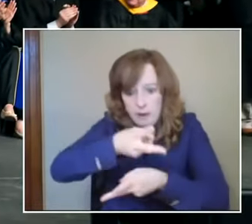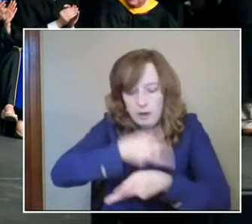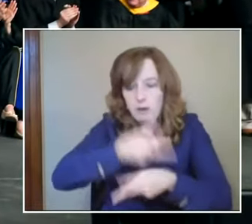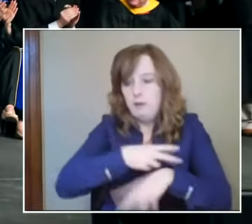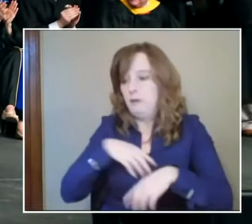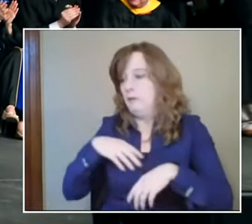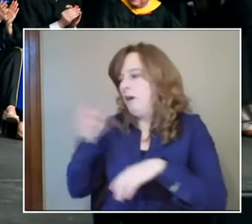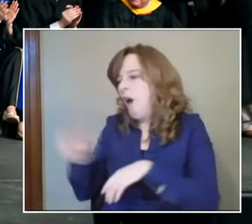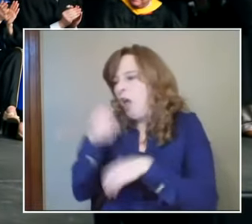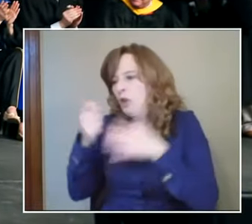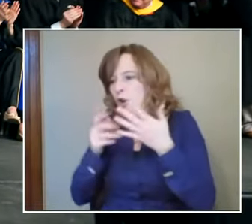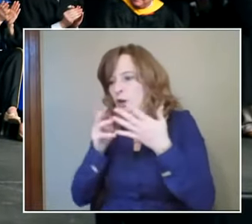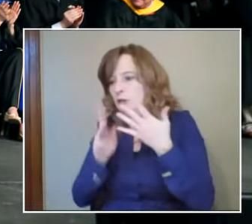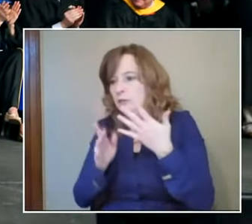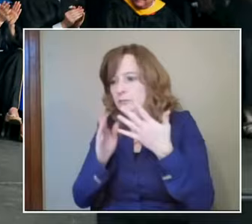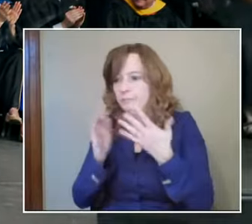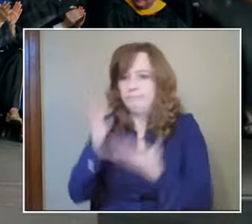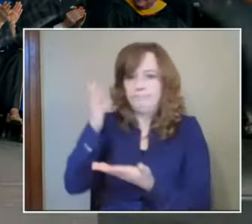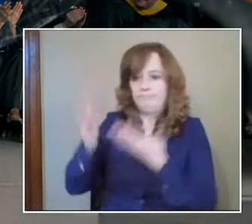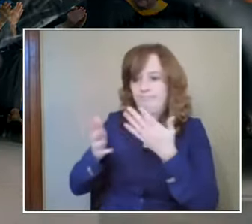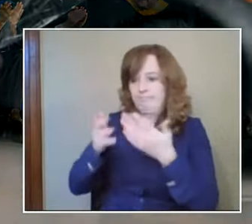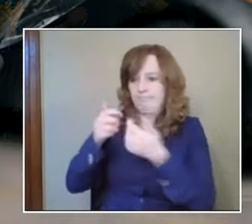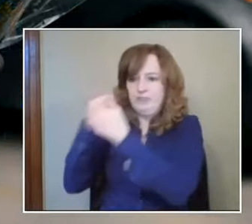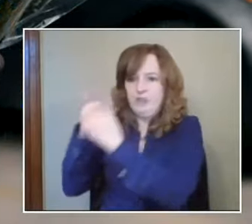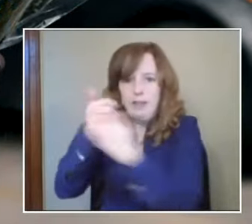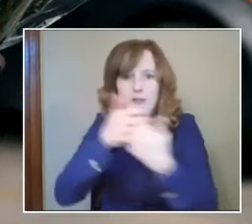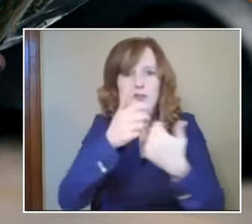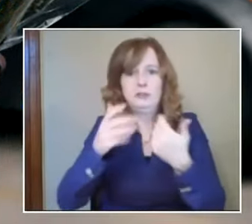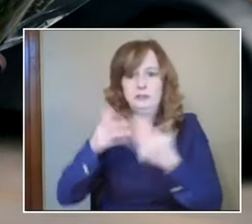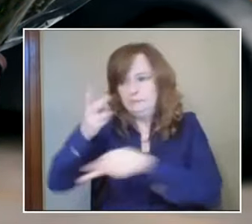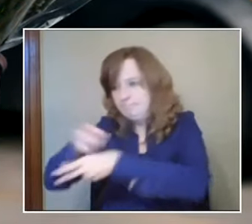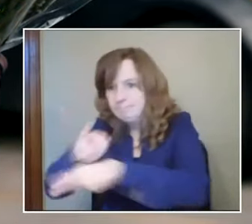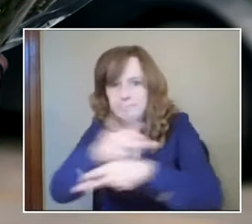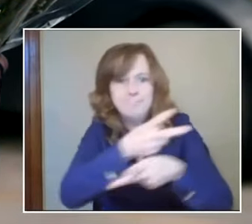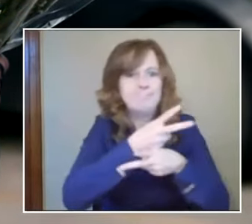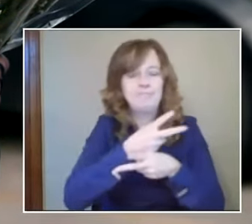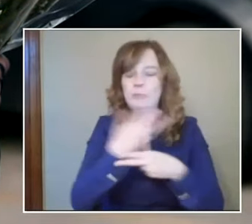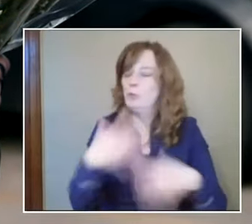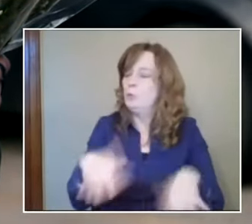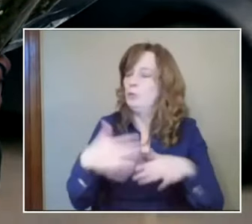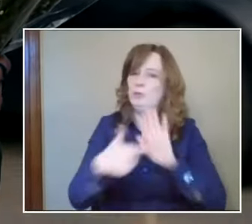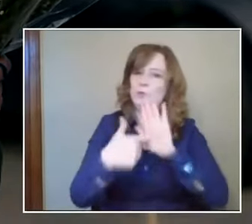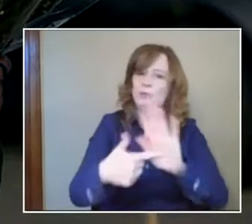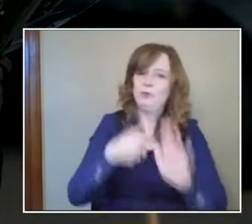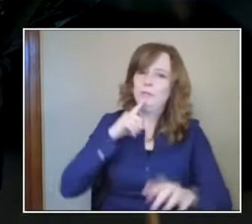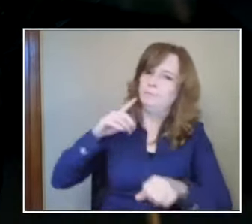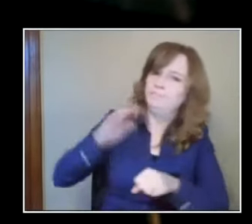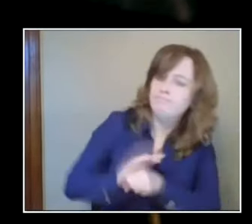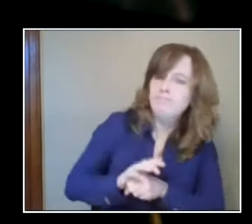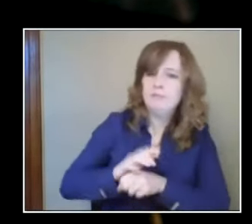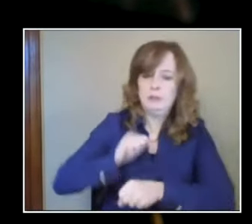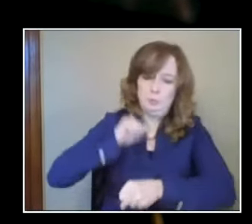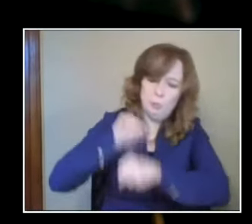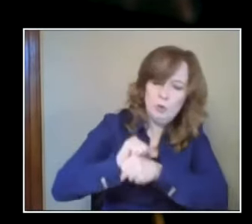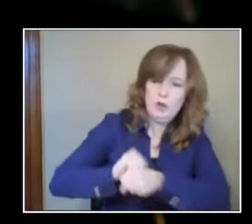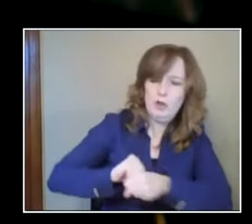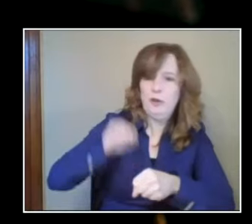shown determination, courage, talent, and a work ethic that will serve you well wherever you